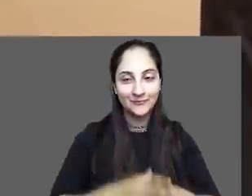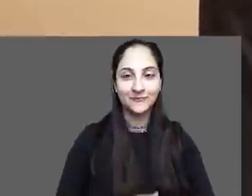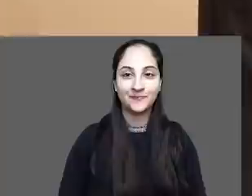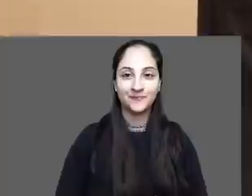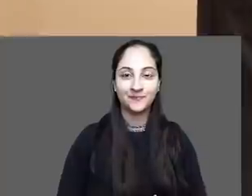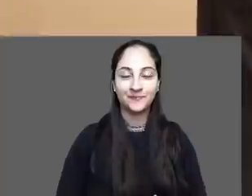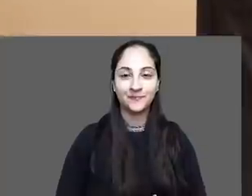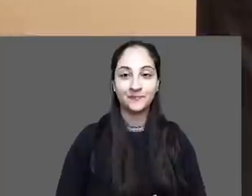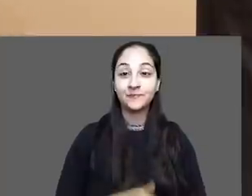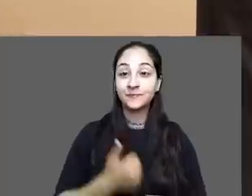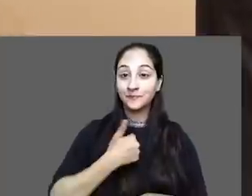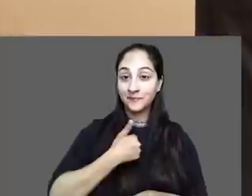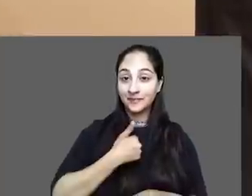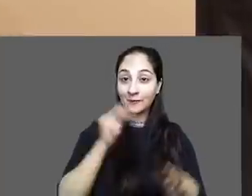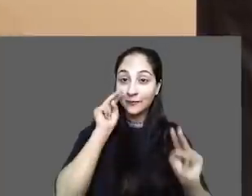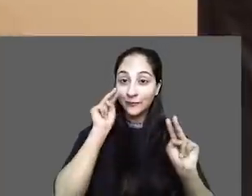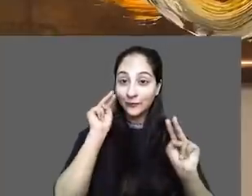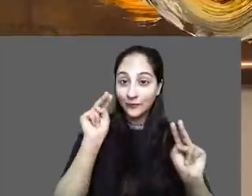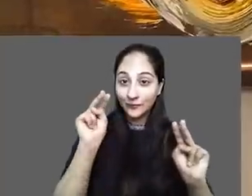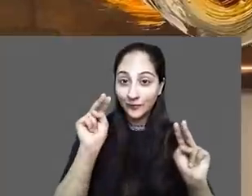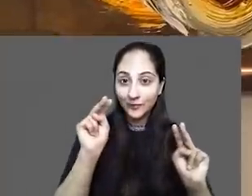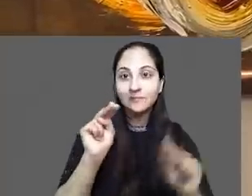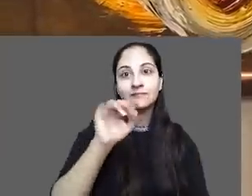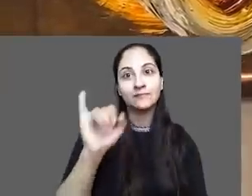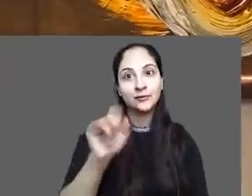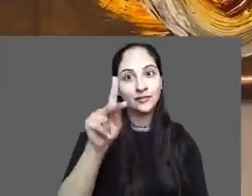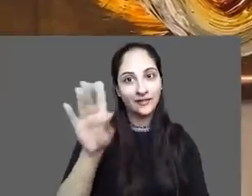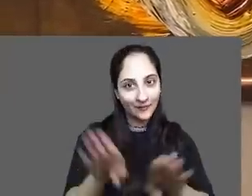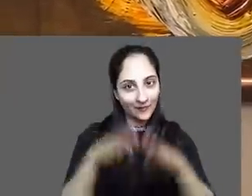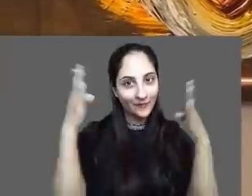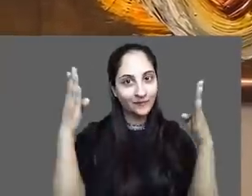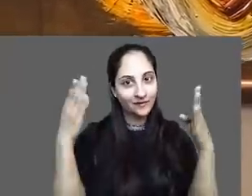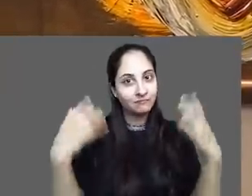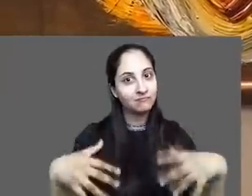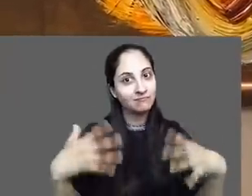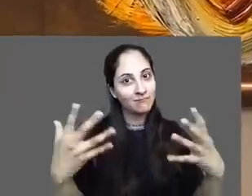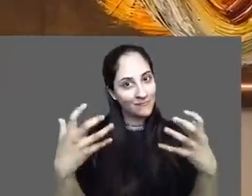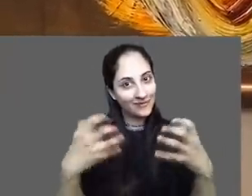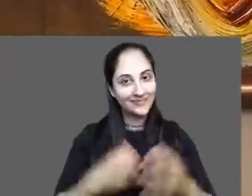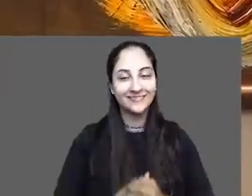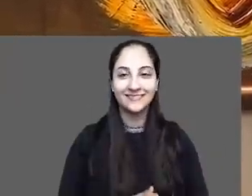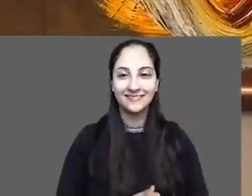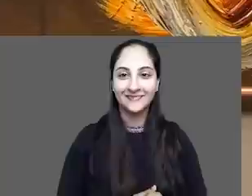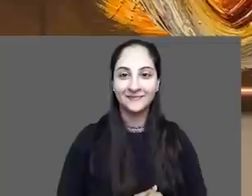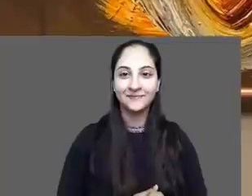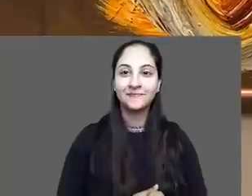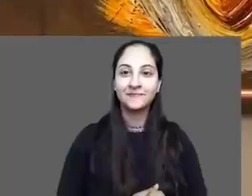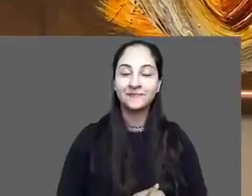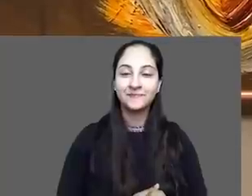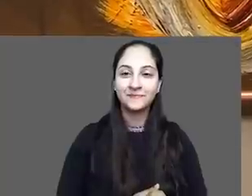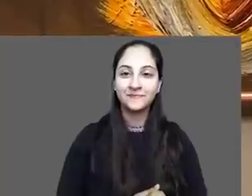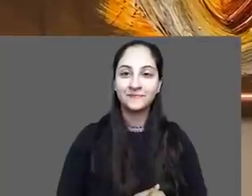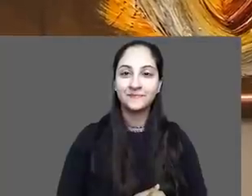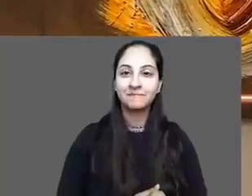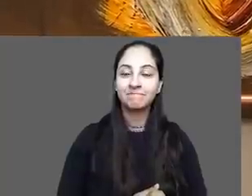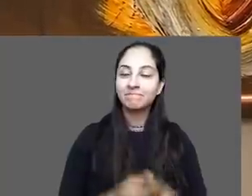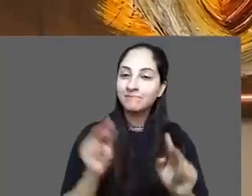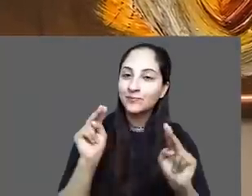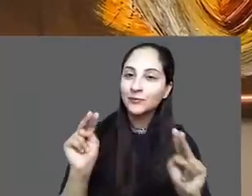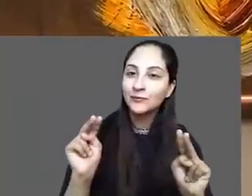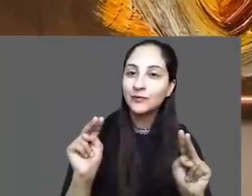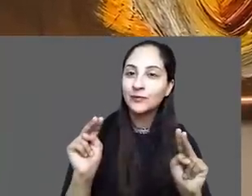samosa, and half mela. What am I most looking forward to? That's easy. I'm looking forward to Jamaat